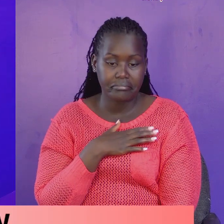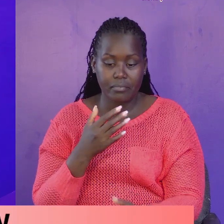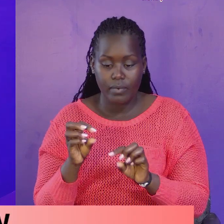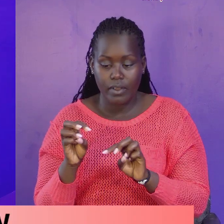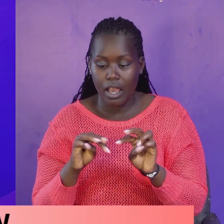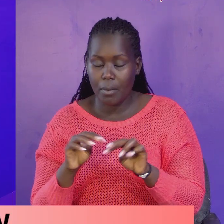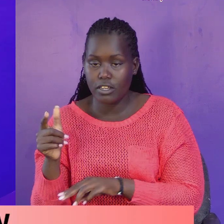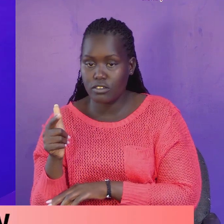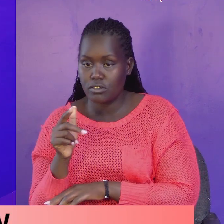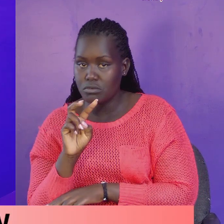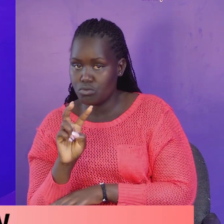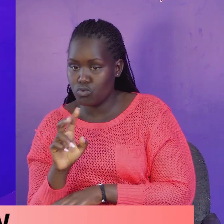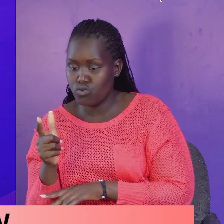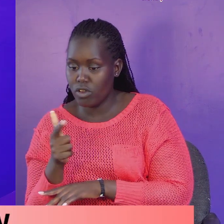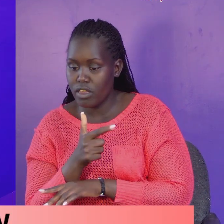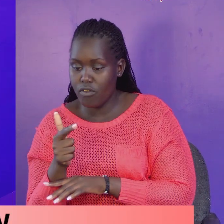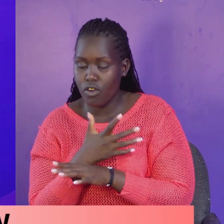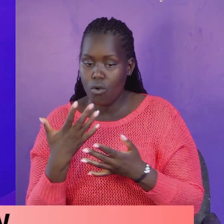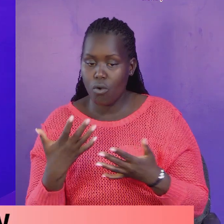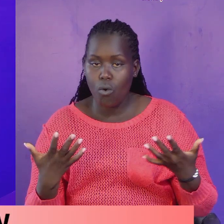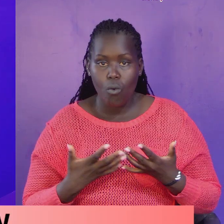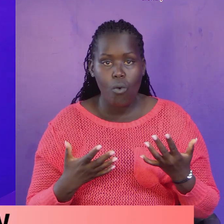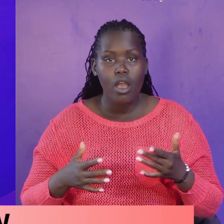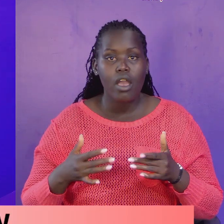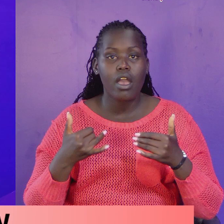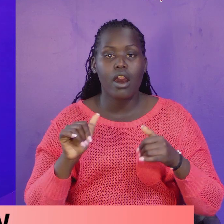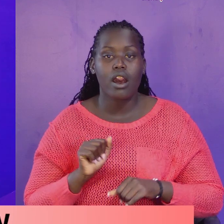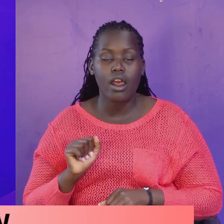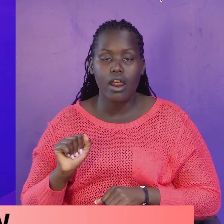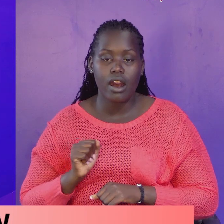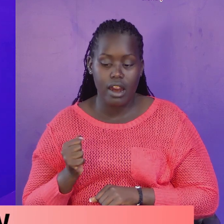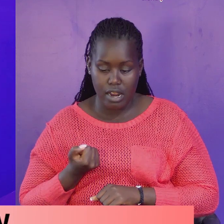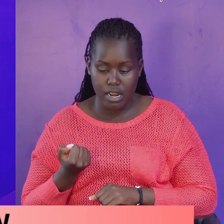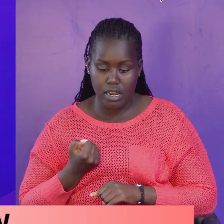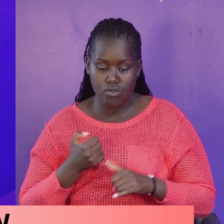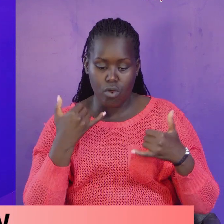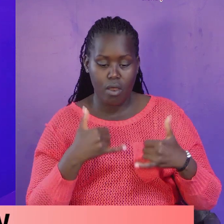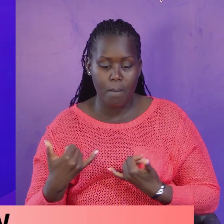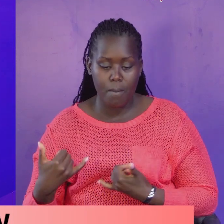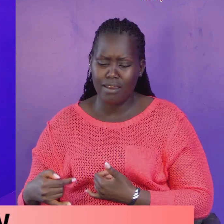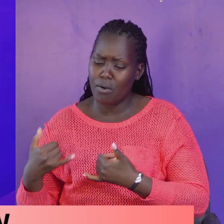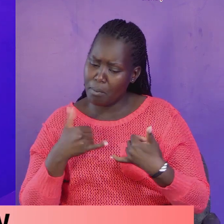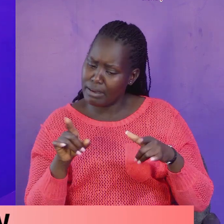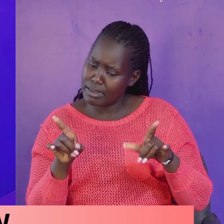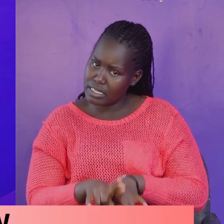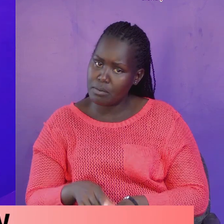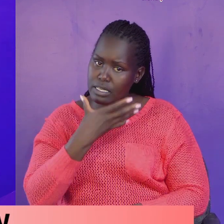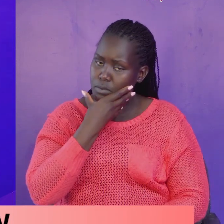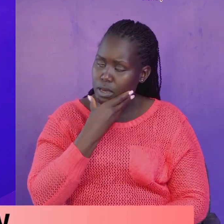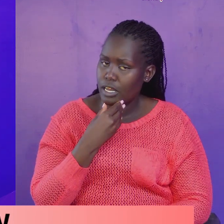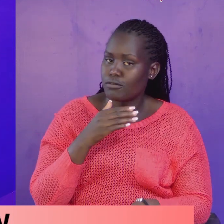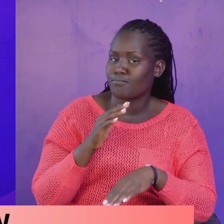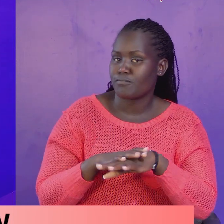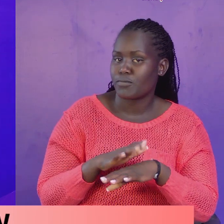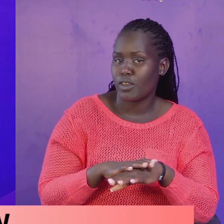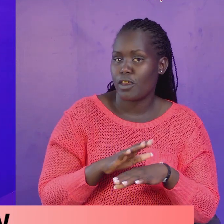clip whereby the ladies were playing, and the ladies were playing like men, and I saw it was a good